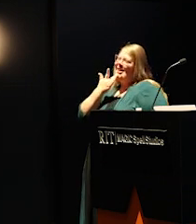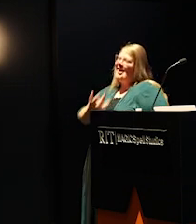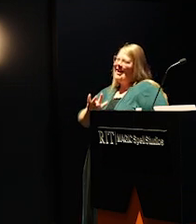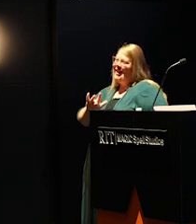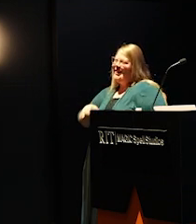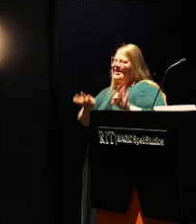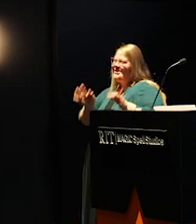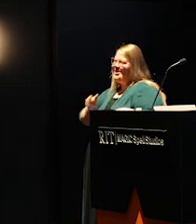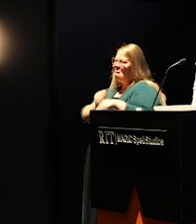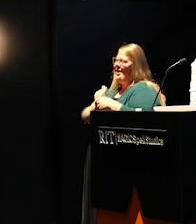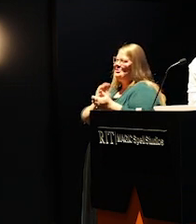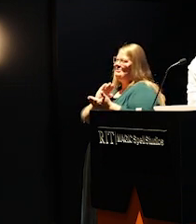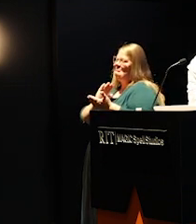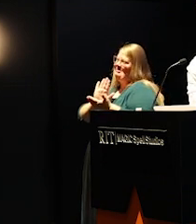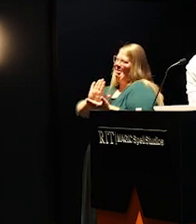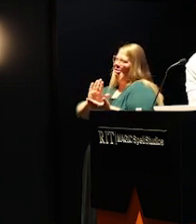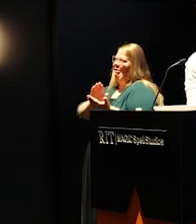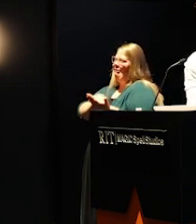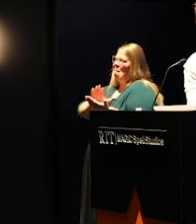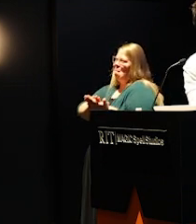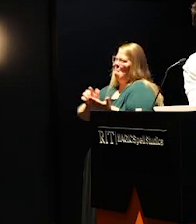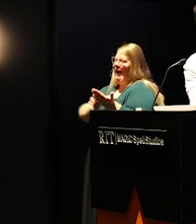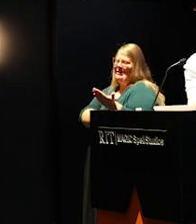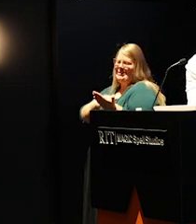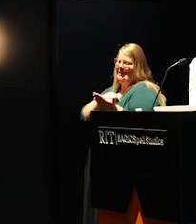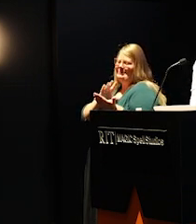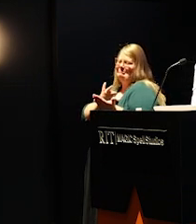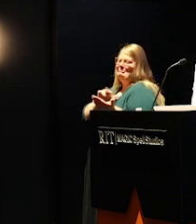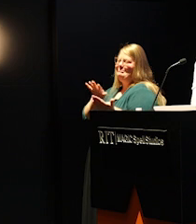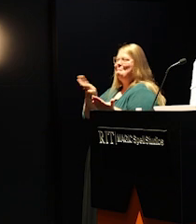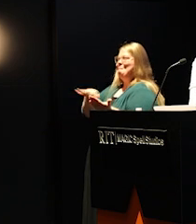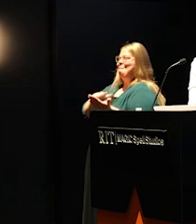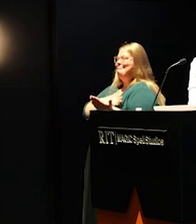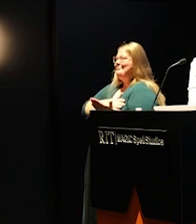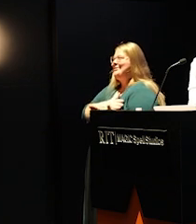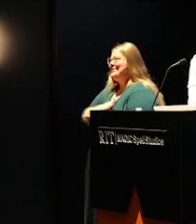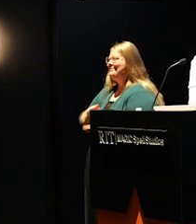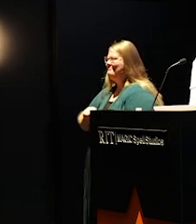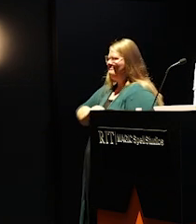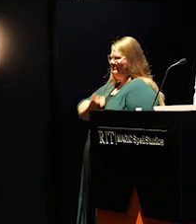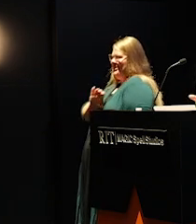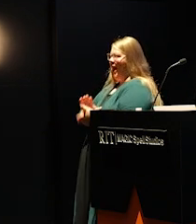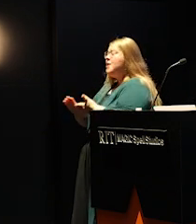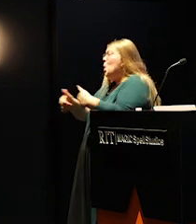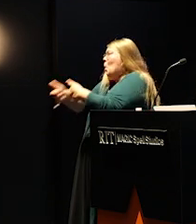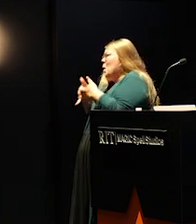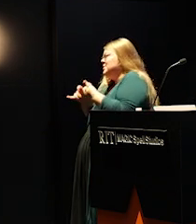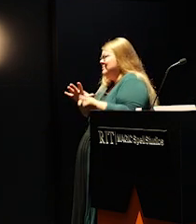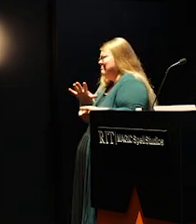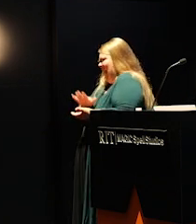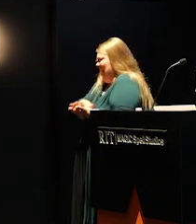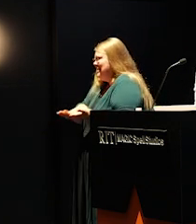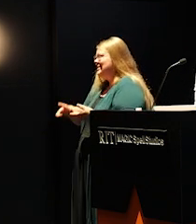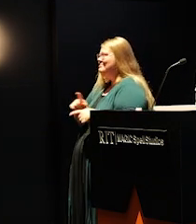in our magazine, and that felt good. So sometimes it's nice to have like you know, awards are just awards. They don't really do anything, but